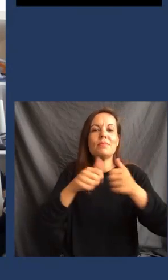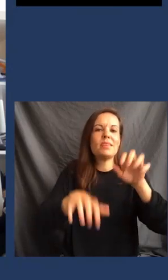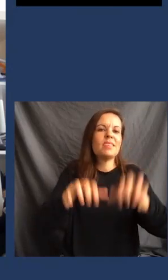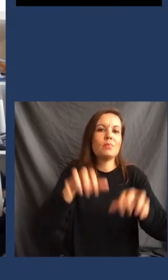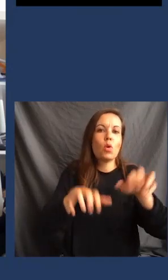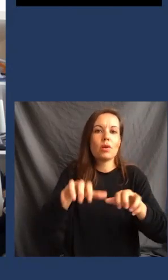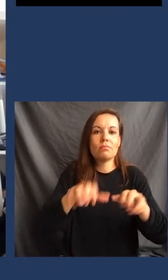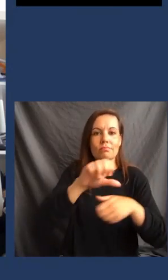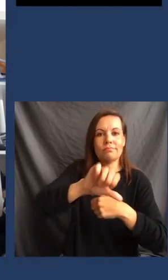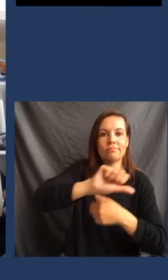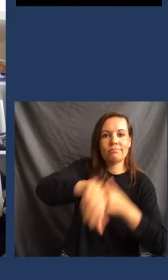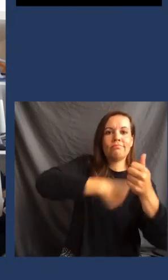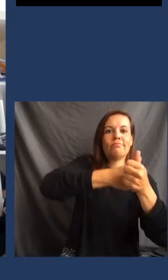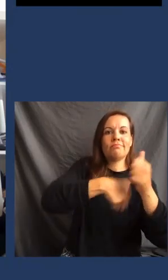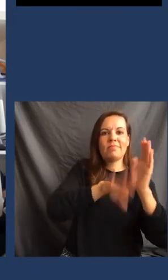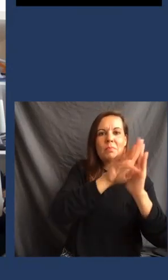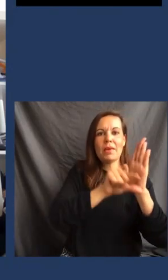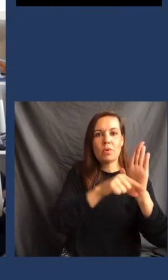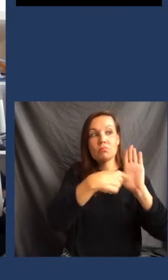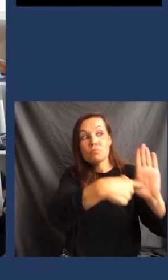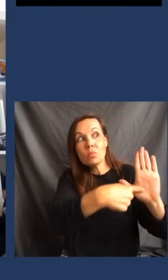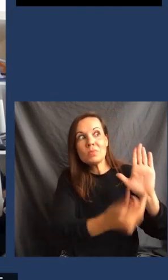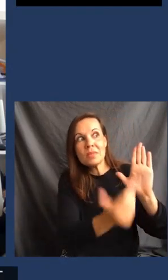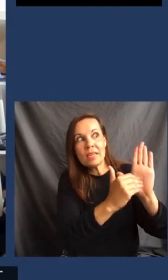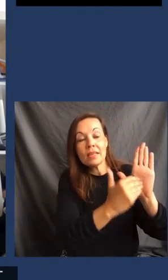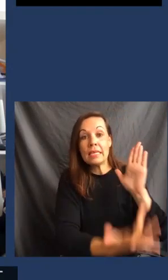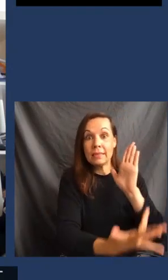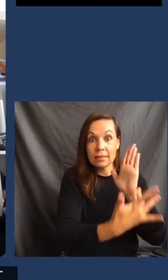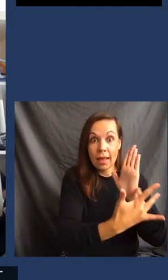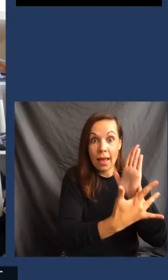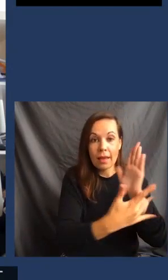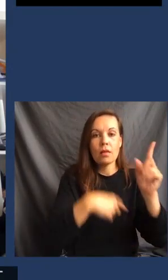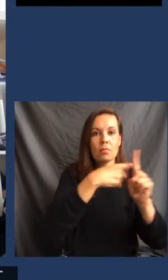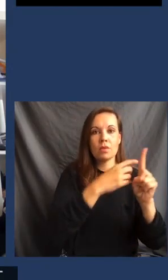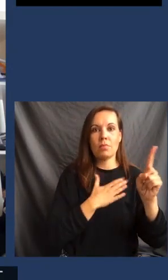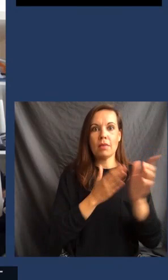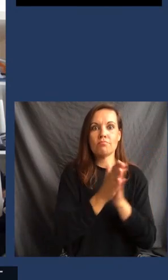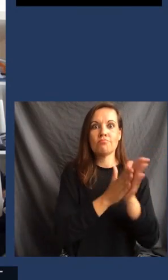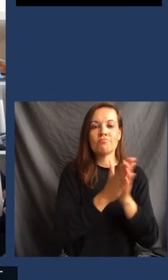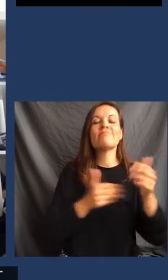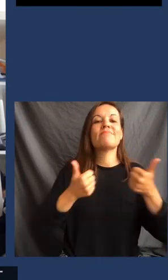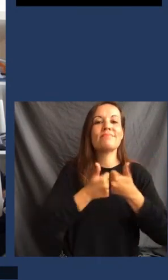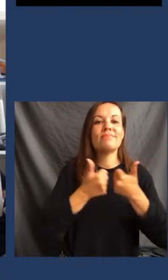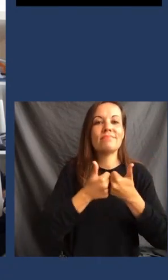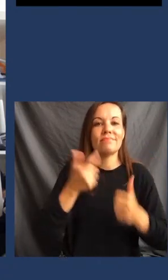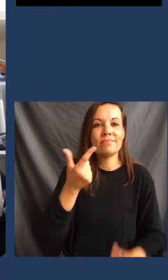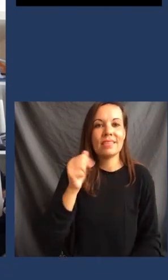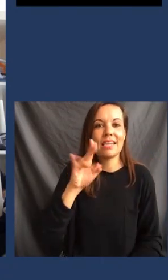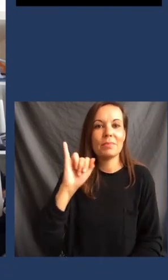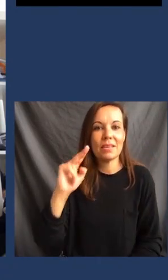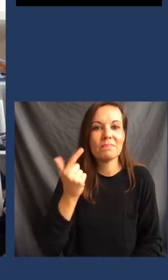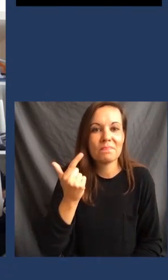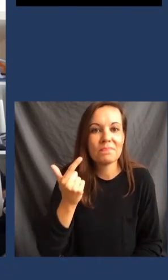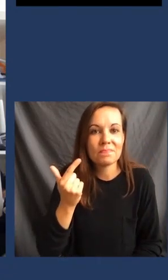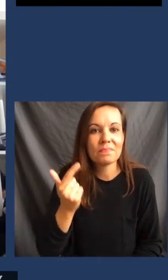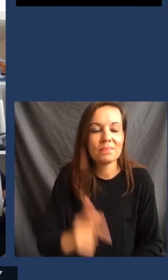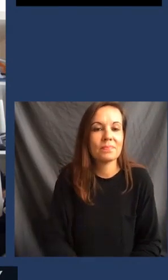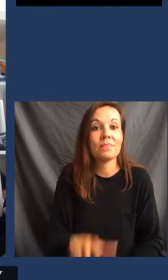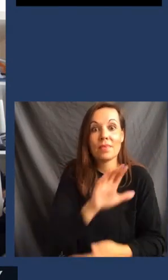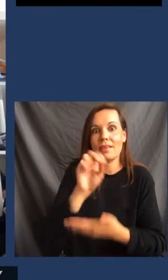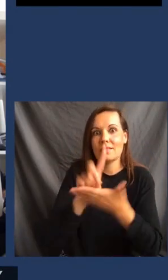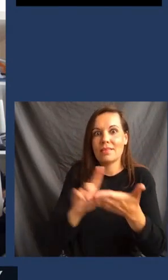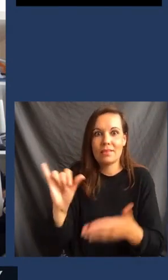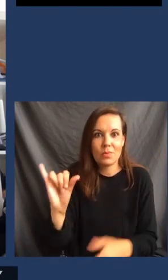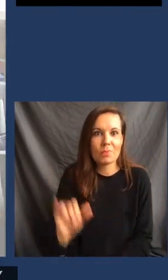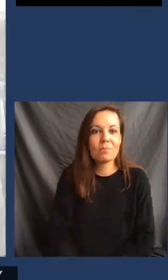just to let people know that I am within, again, the tech industry, and I'm really passionate about gaming and